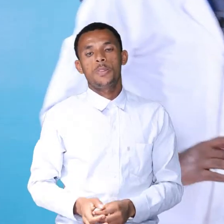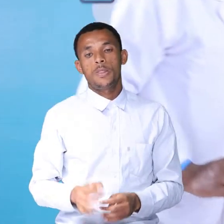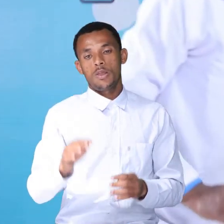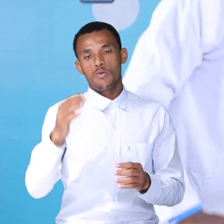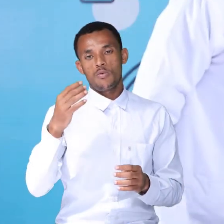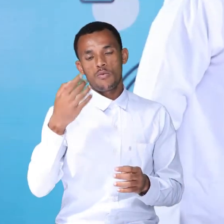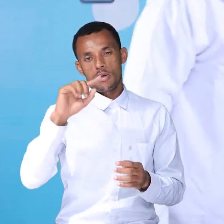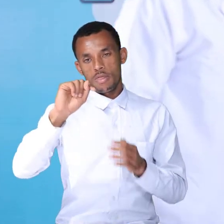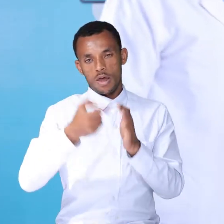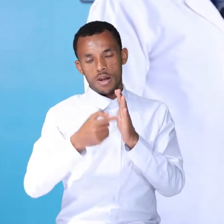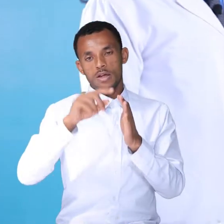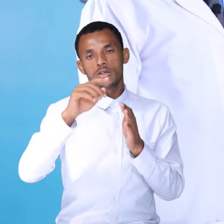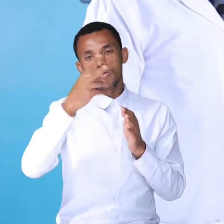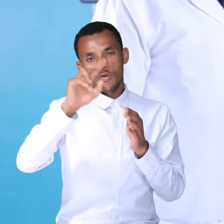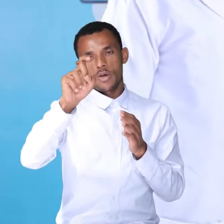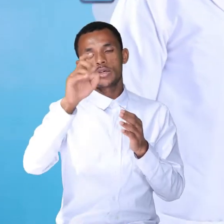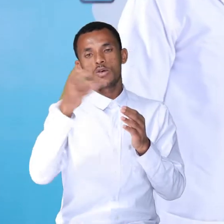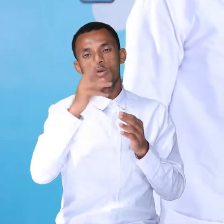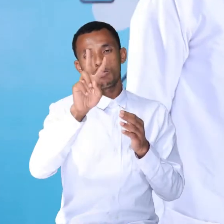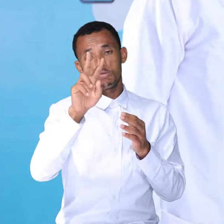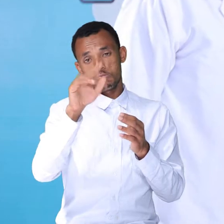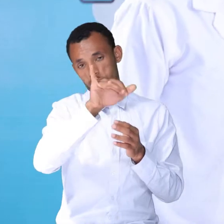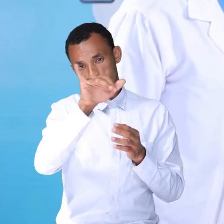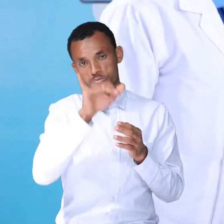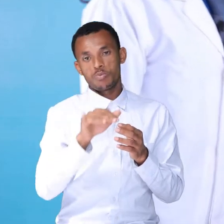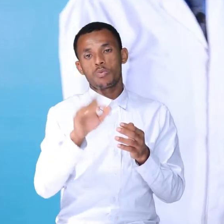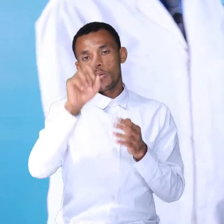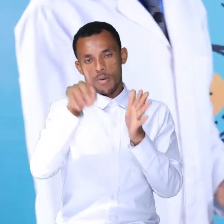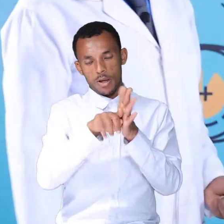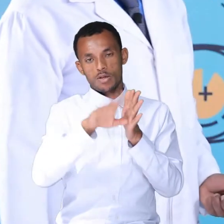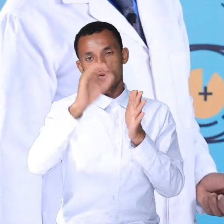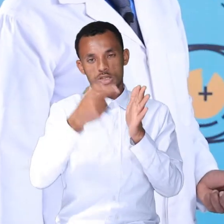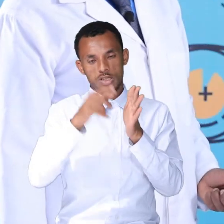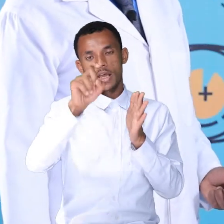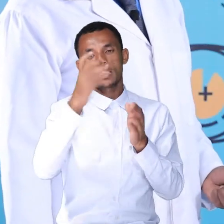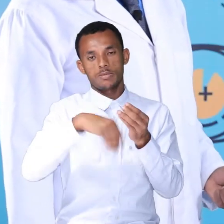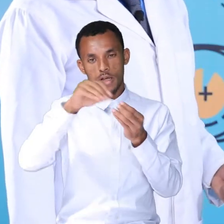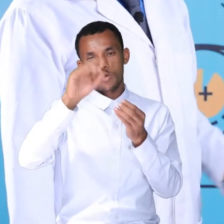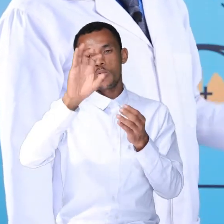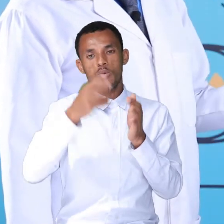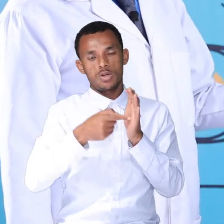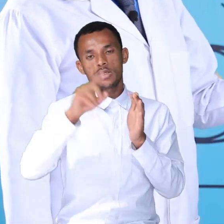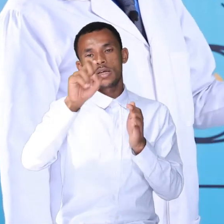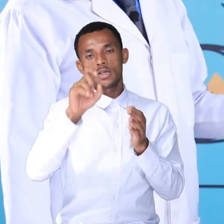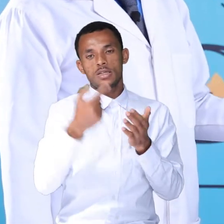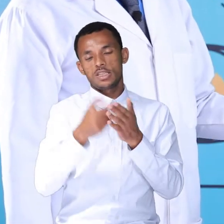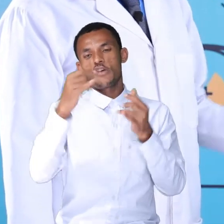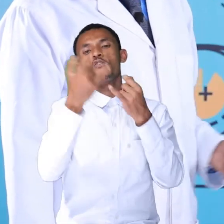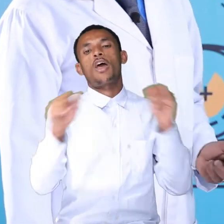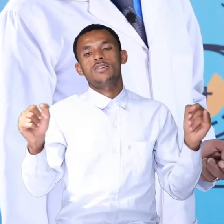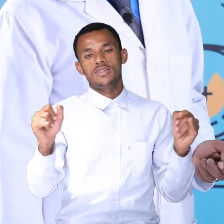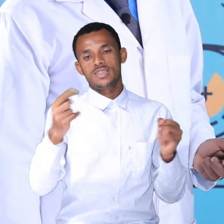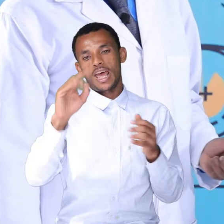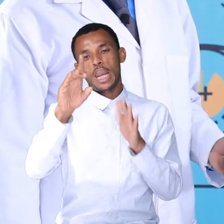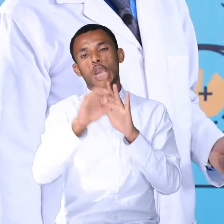For tan square of x over 2 also, we can derive 1 minus cos x over 1 plus cos x. But since it is a fraction,